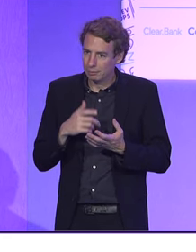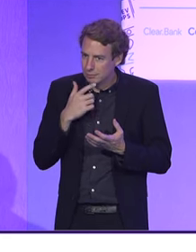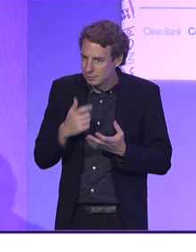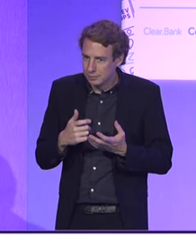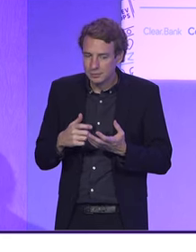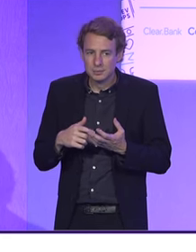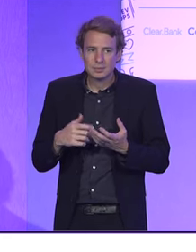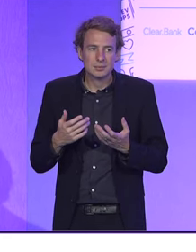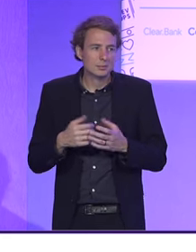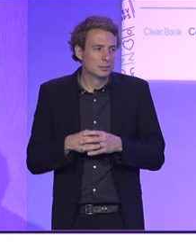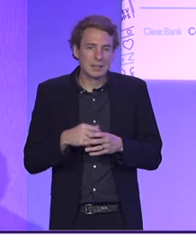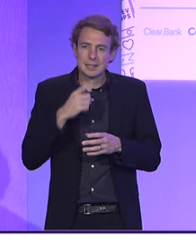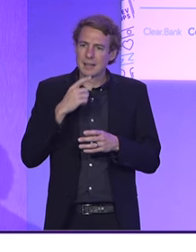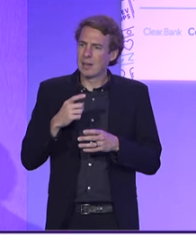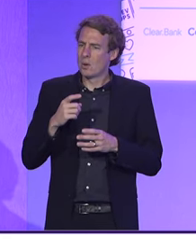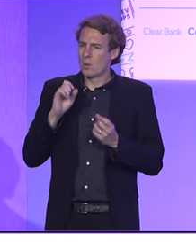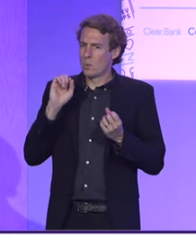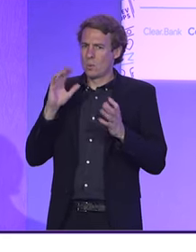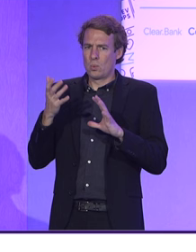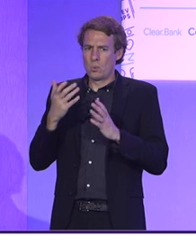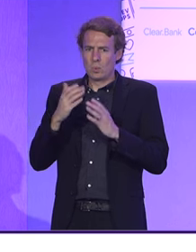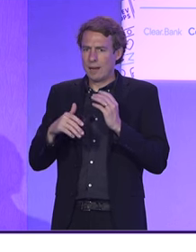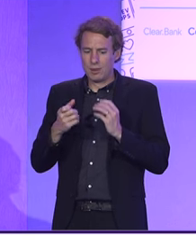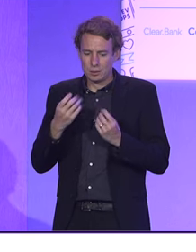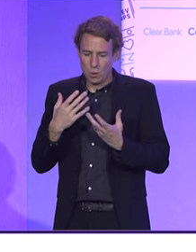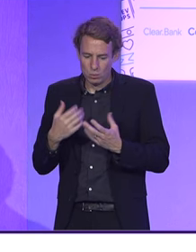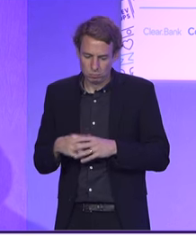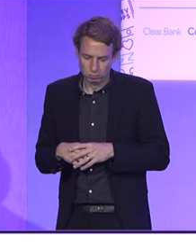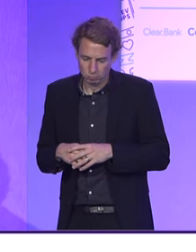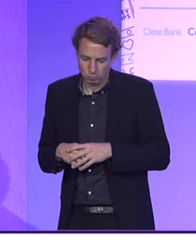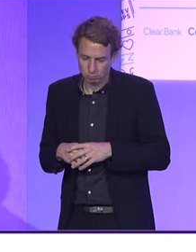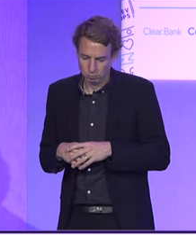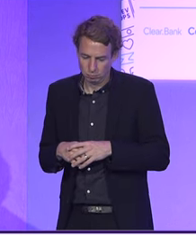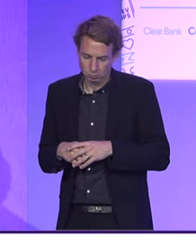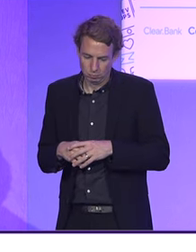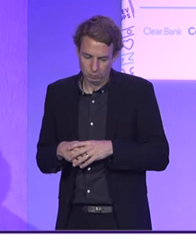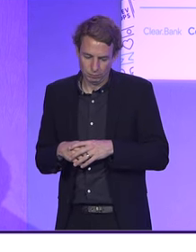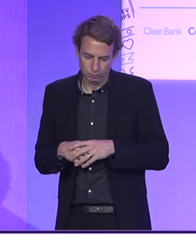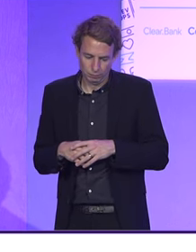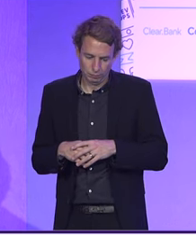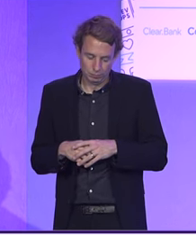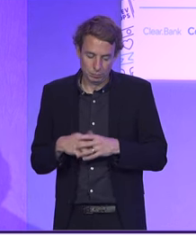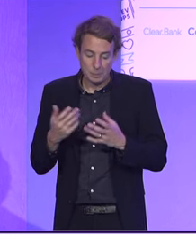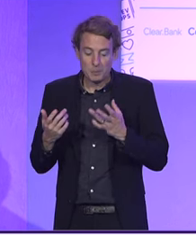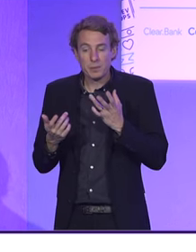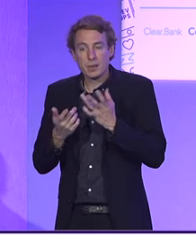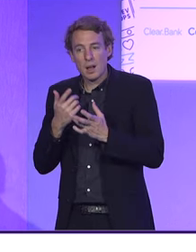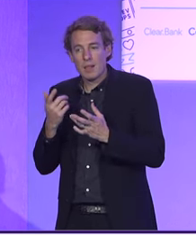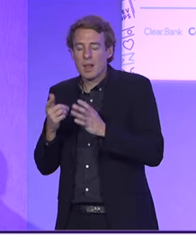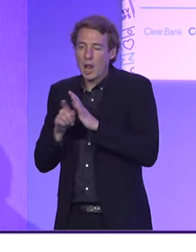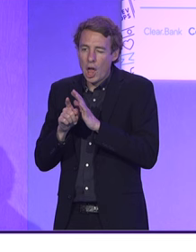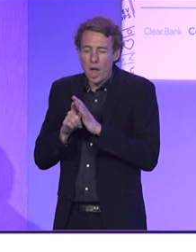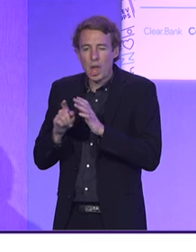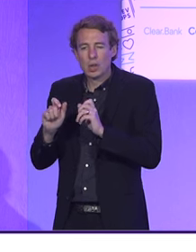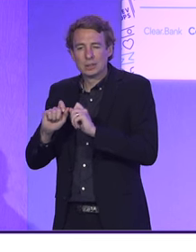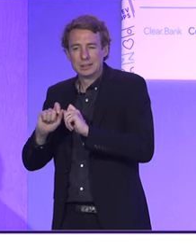You didn't tell me this, that it's going to be very costly. Okay, basically, alerts, dashboards, these kind of